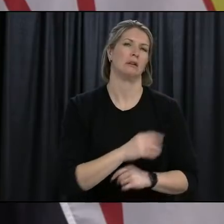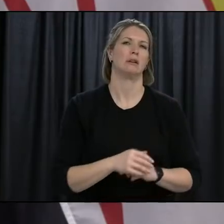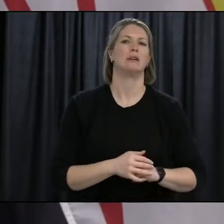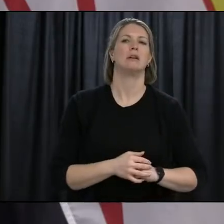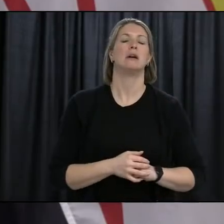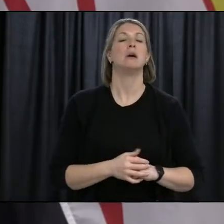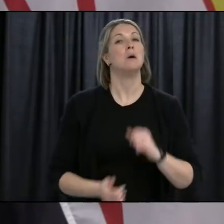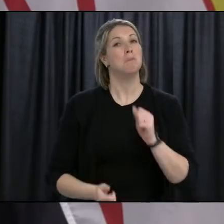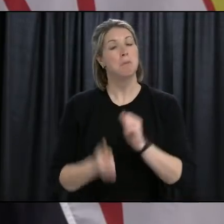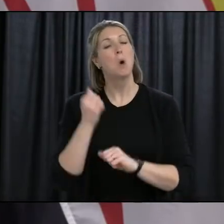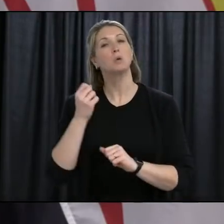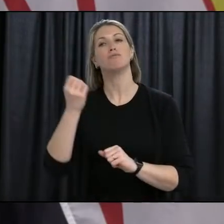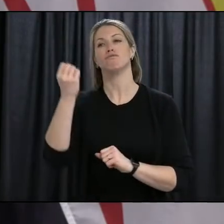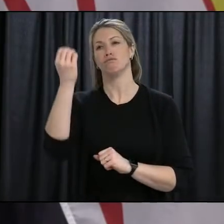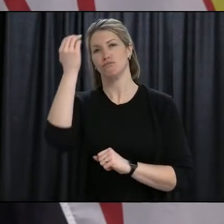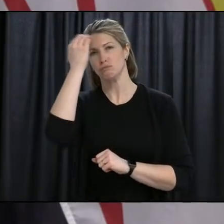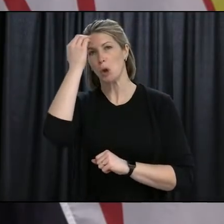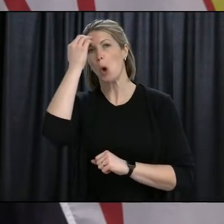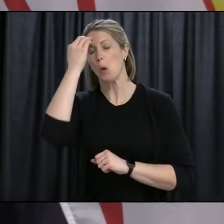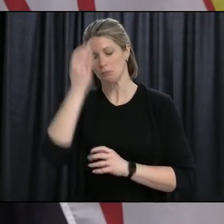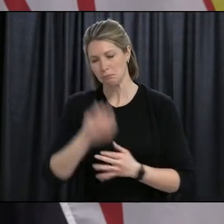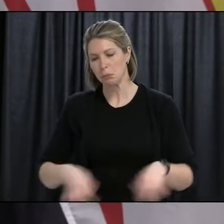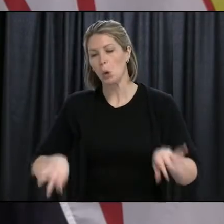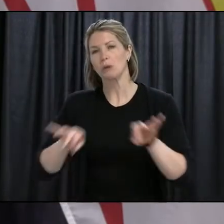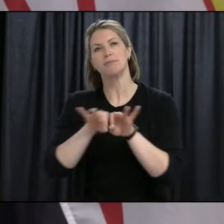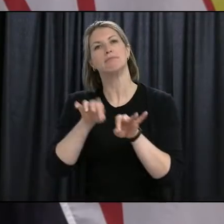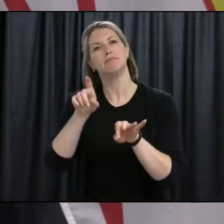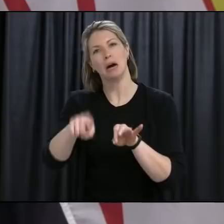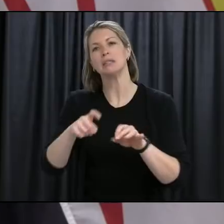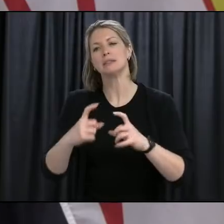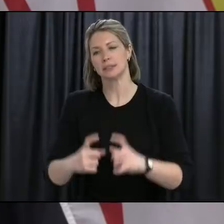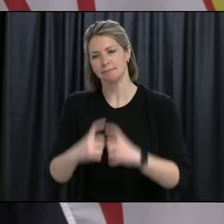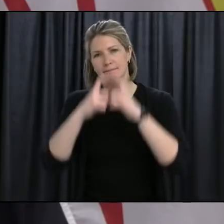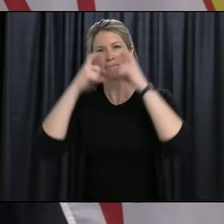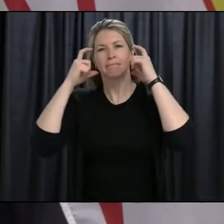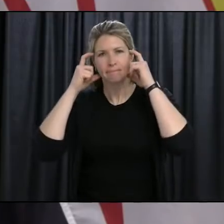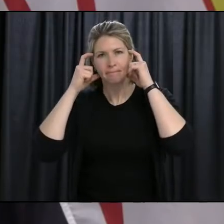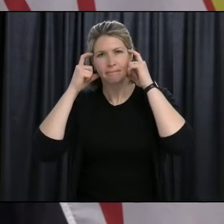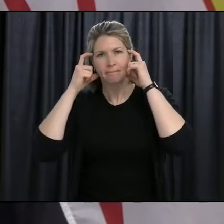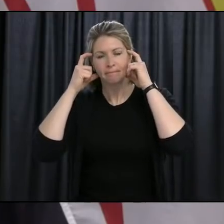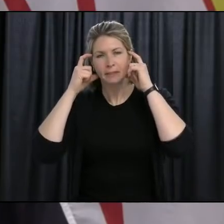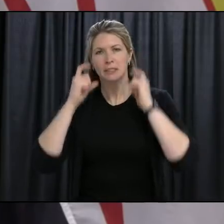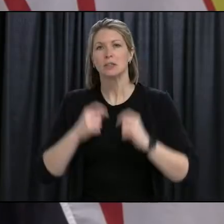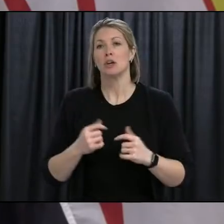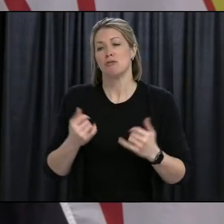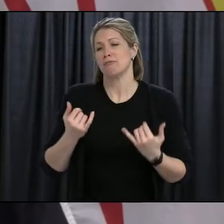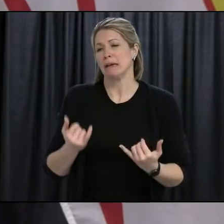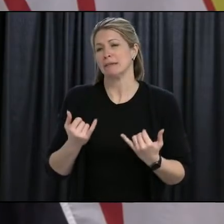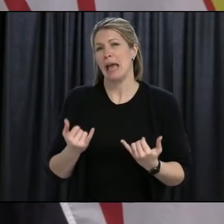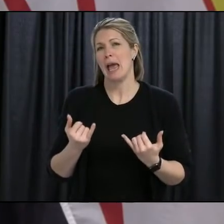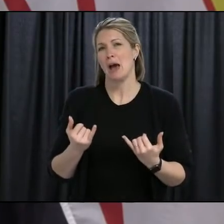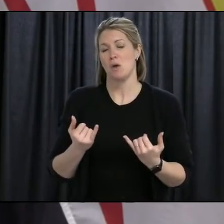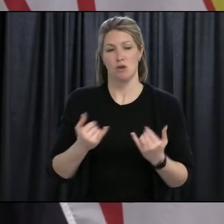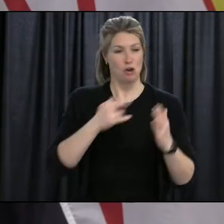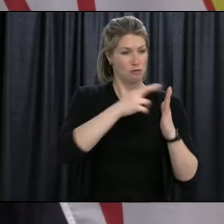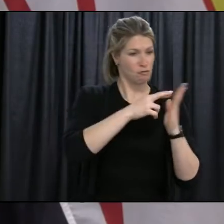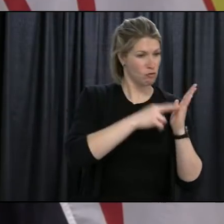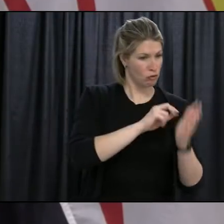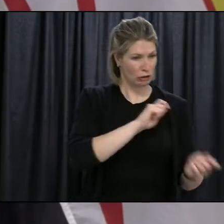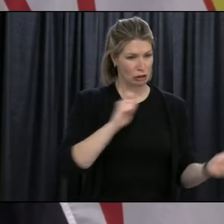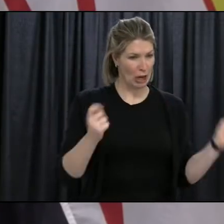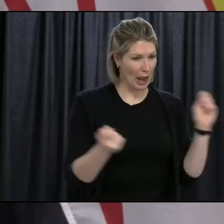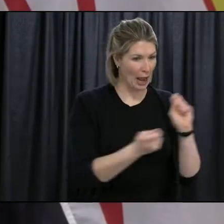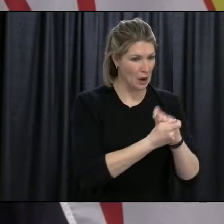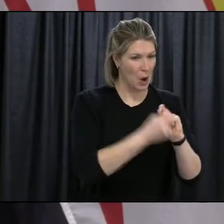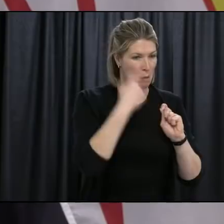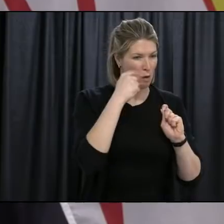understand it, and I think by and large, for the most part, people are compliant. So At this point, we plan